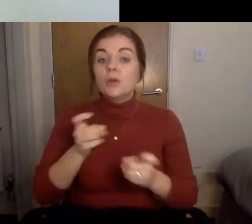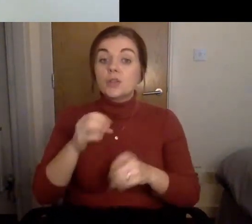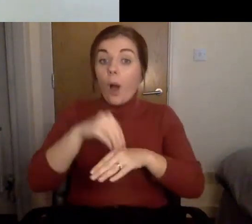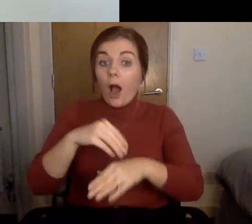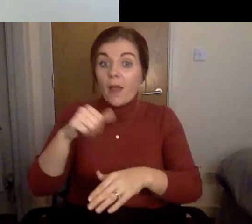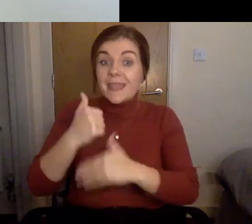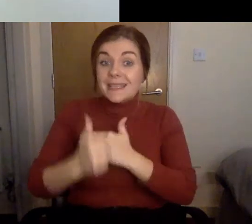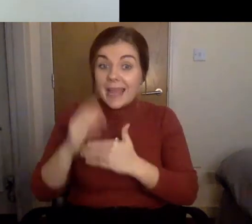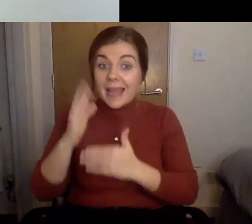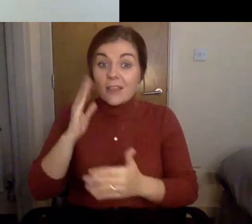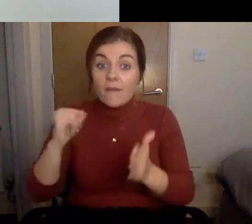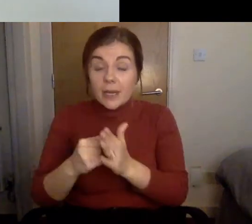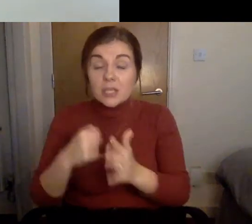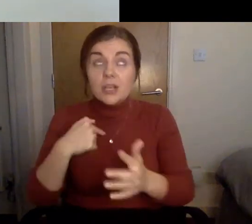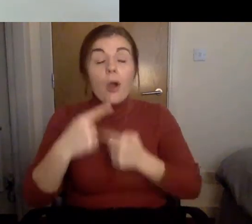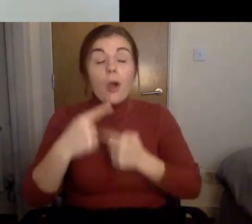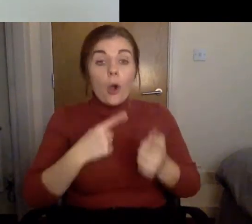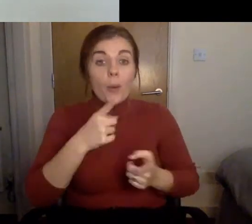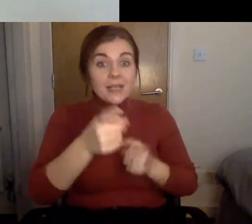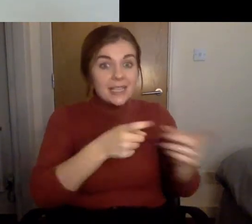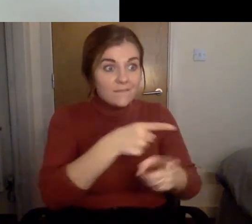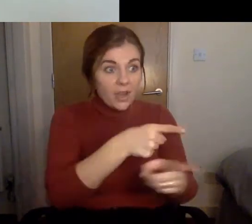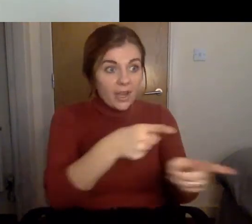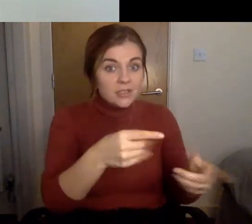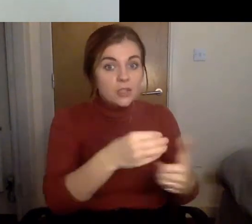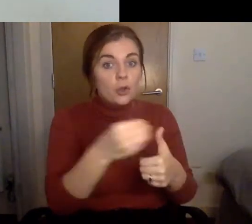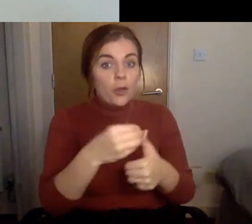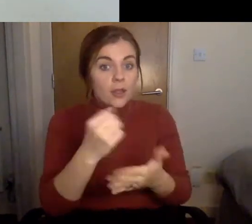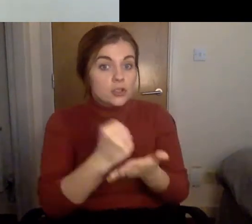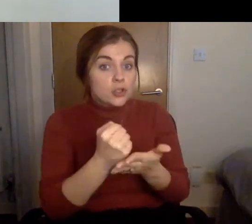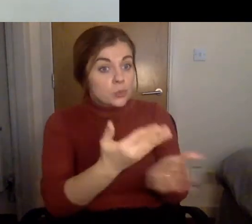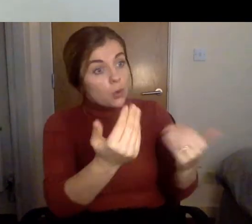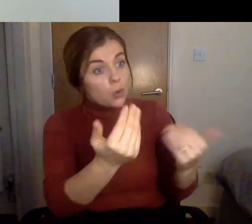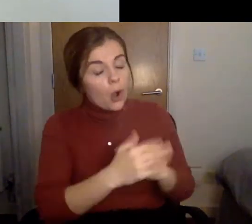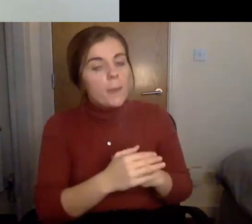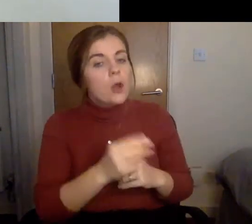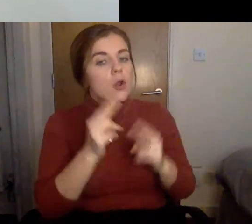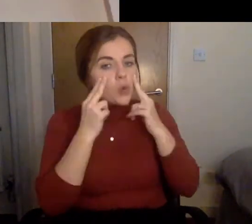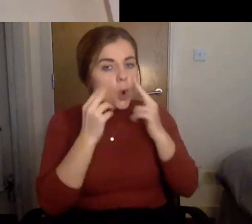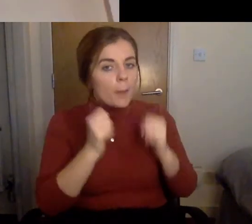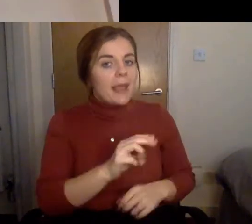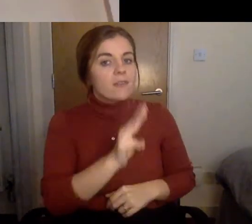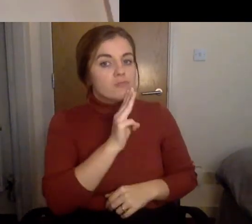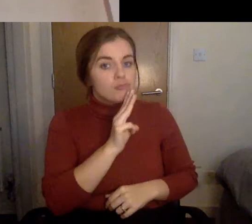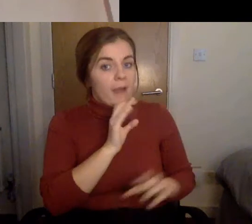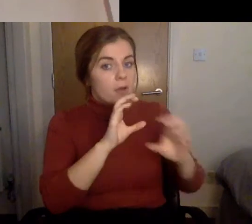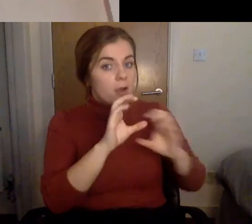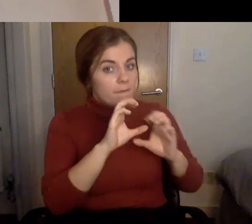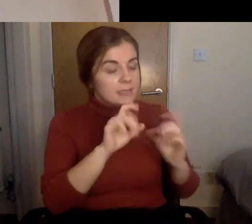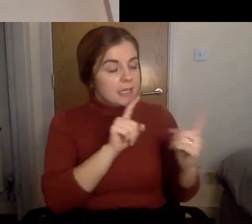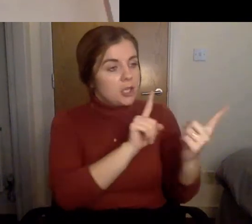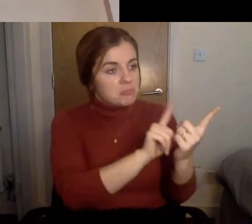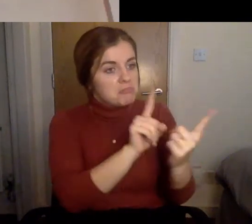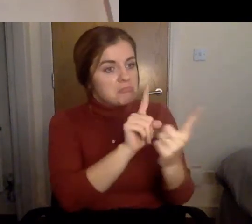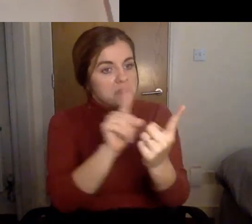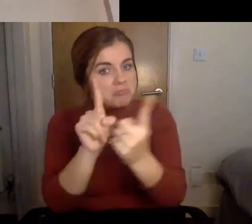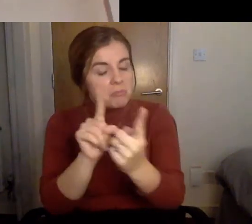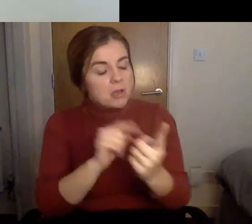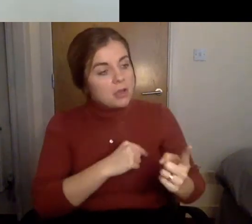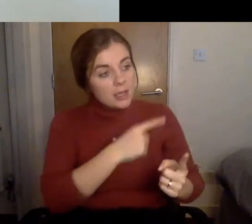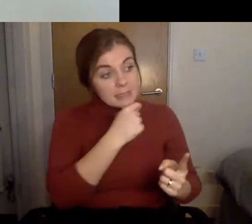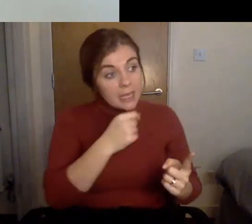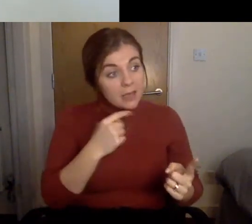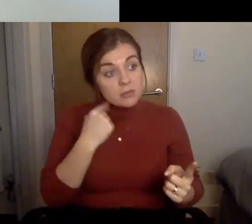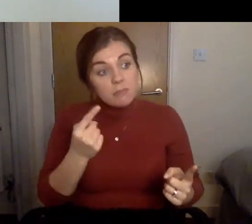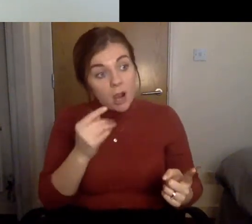I would always invite them to come. But again, I would usually have a private conversation about it. You know, I'd say, look, you know, we have confirmation